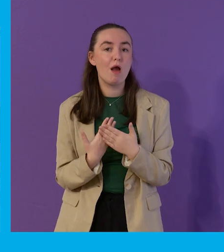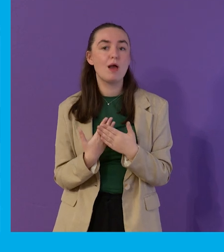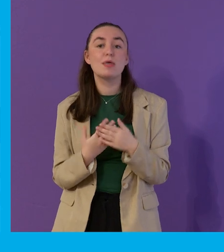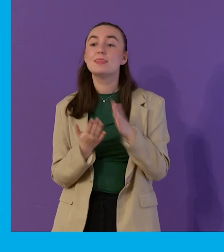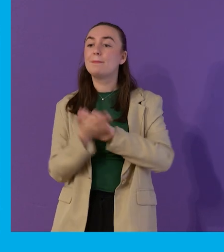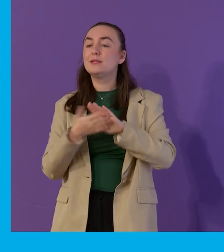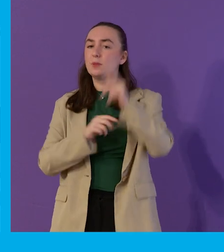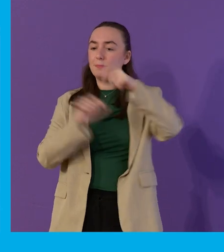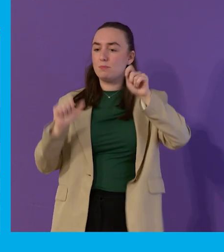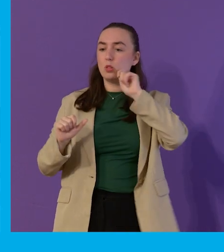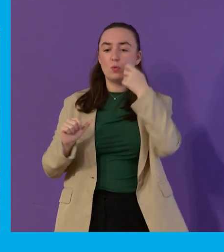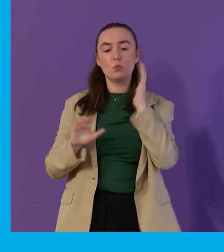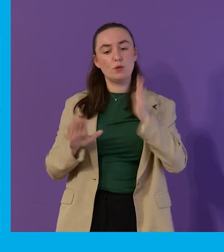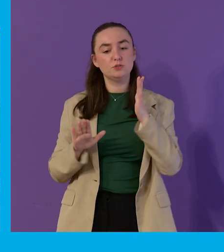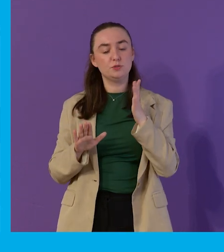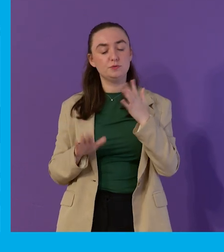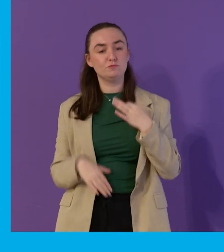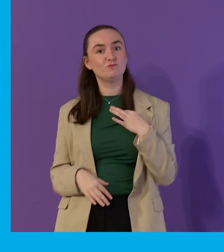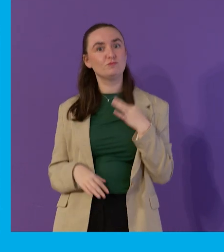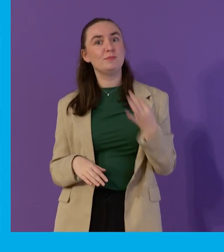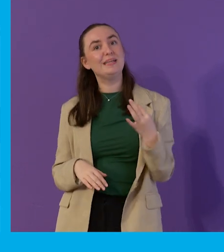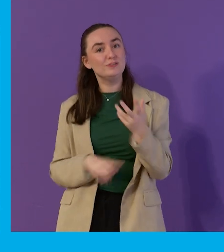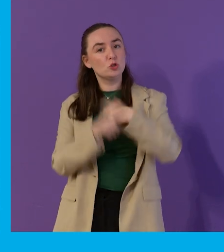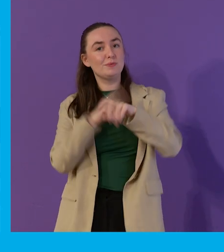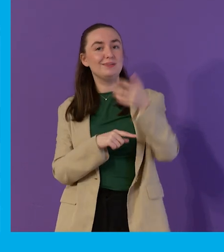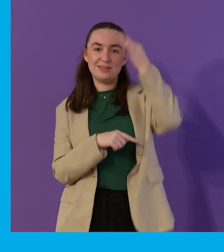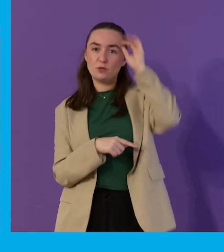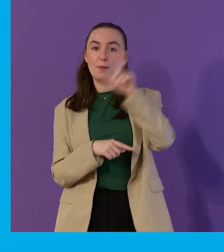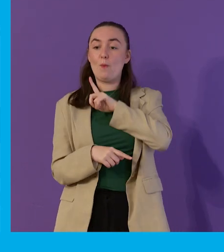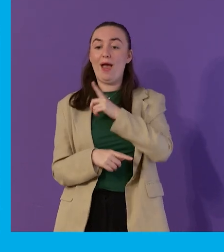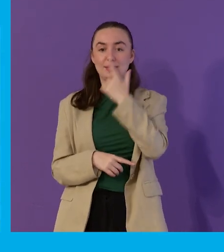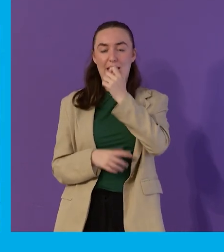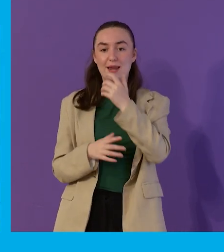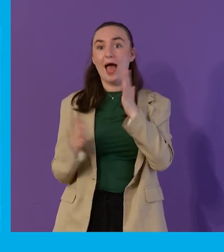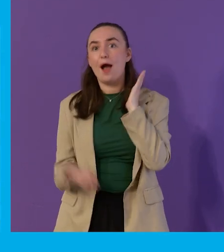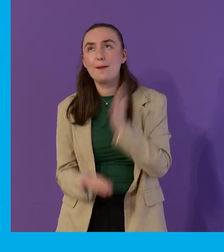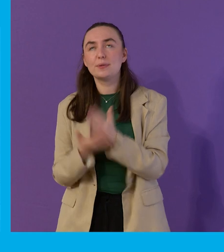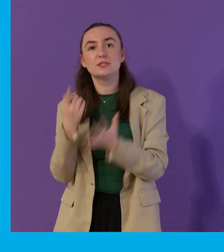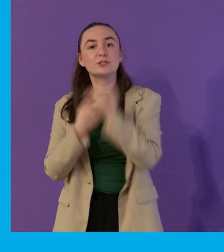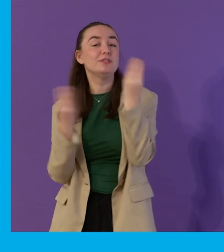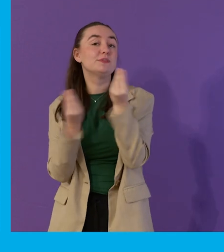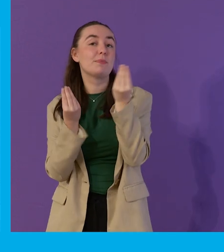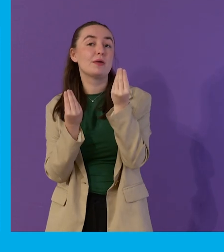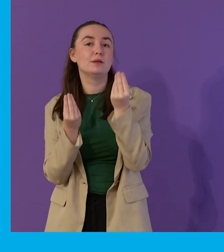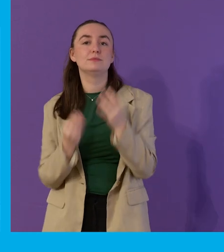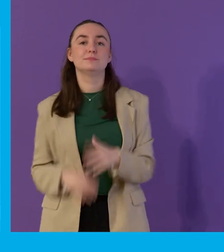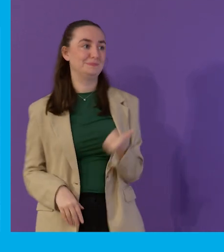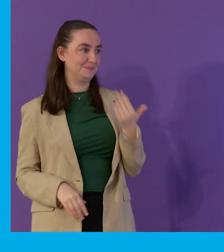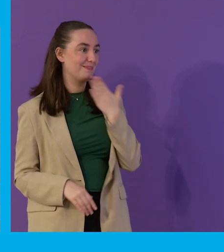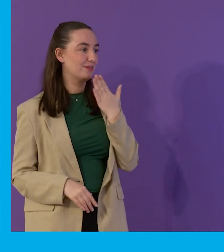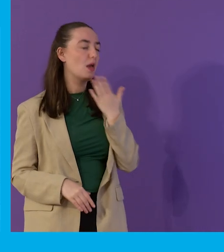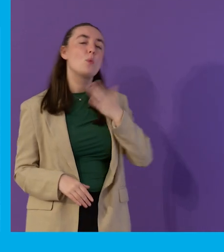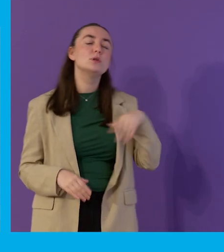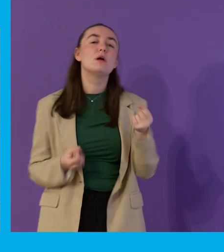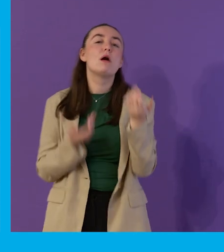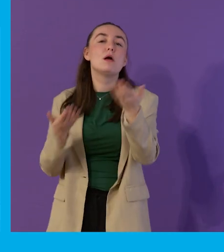to want to stand for the community council because they can achieve something. Yeah, certainly. Okay, I want to bring Jonathan in. Yeah, come on